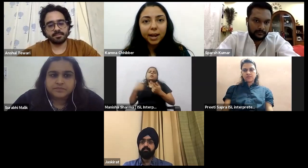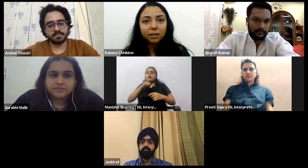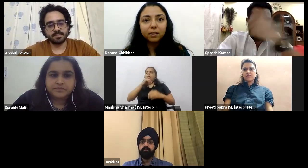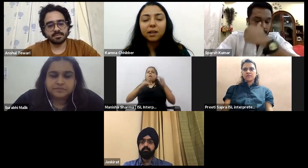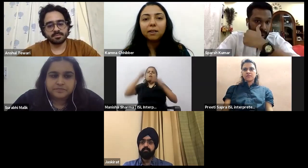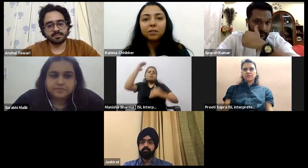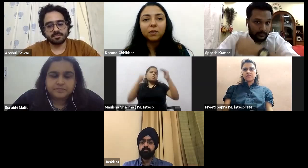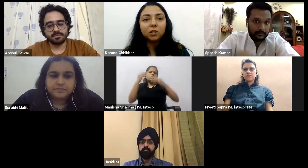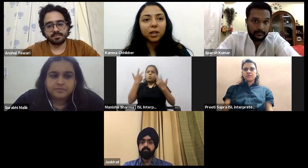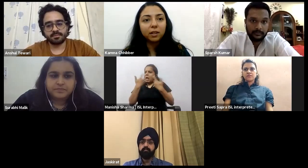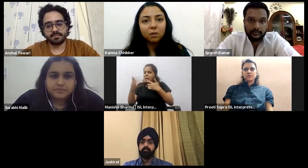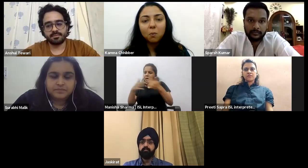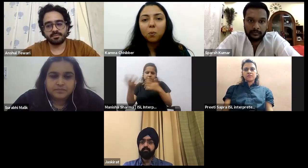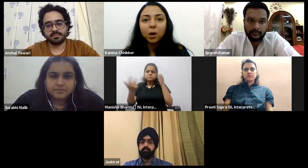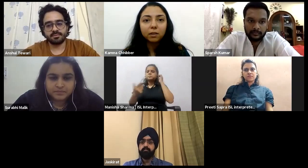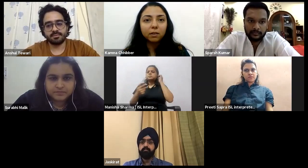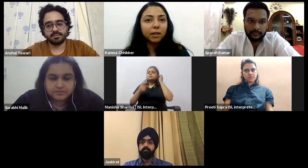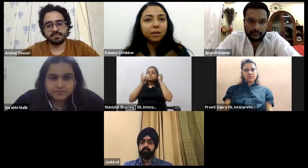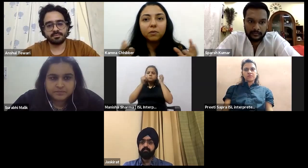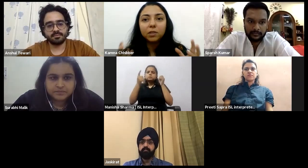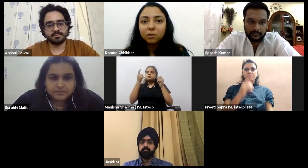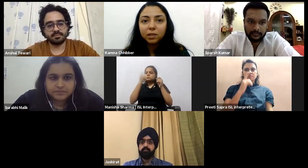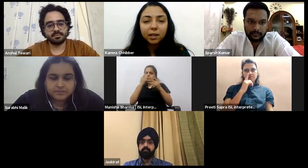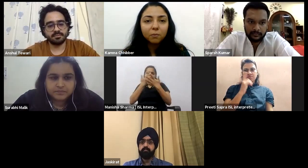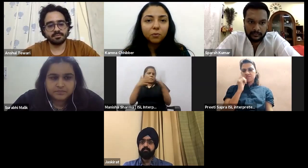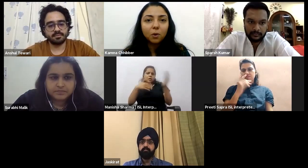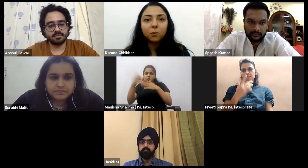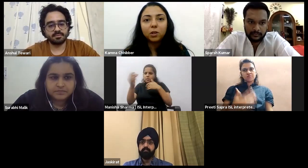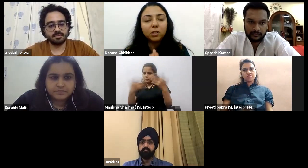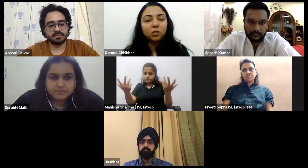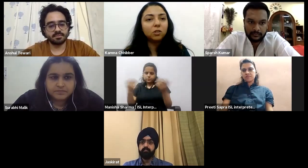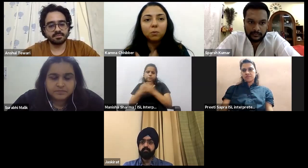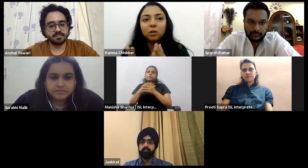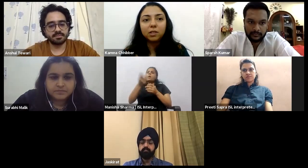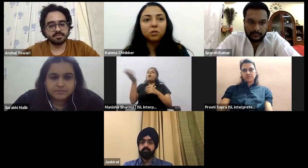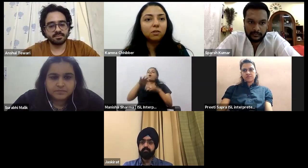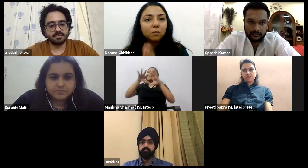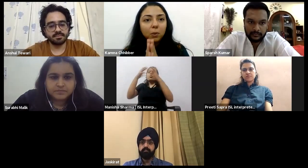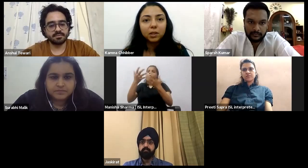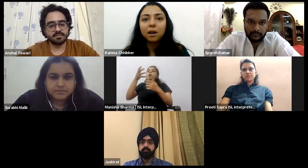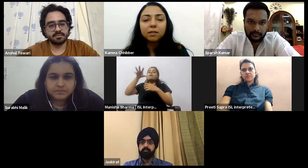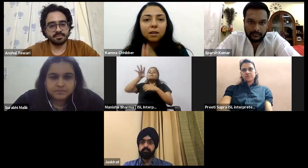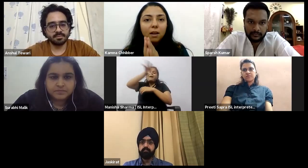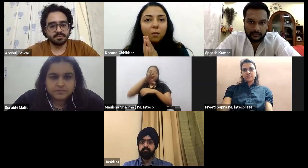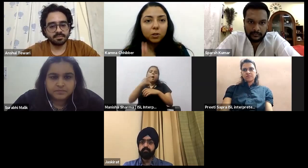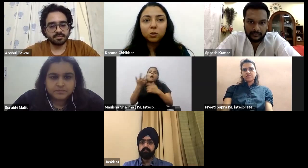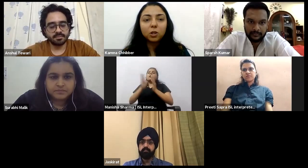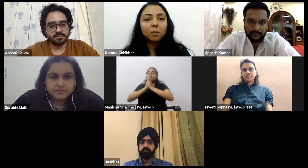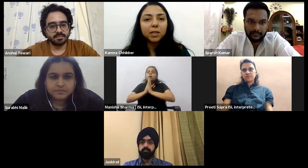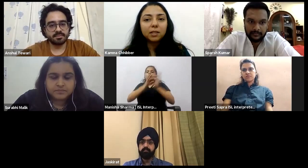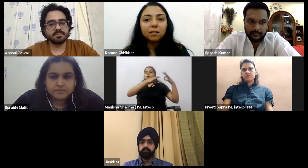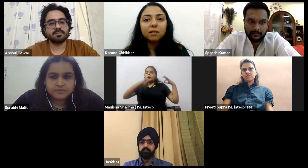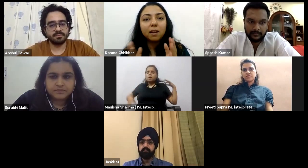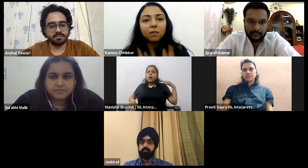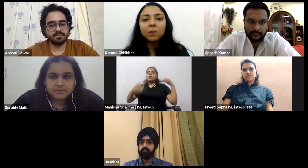is at, regardless of their gender, what area of this country they come from, what region, what religion, what caste, what